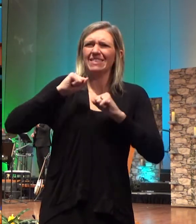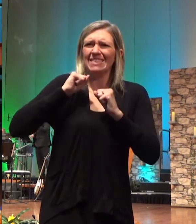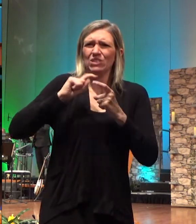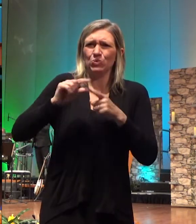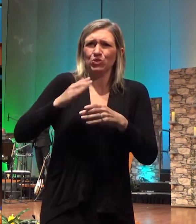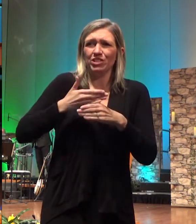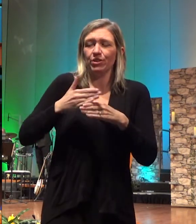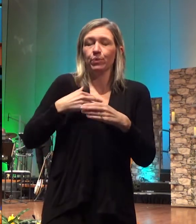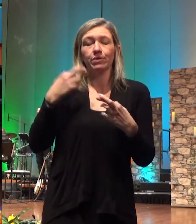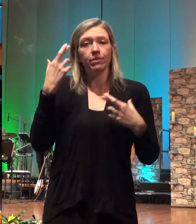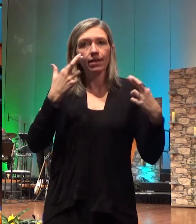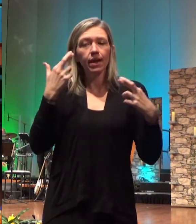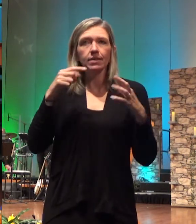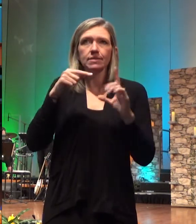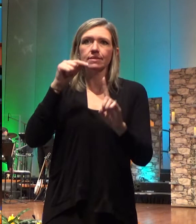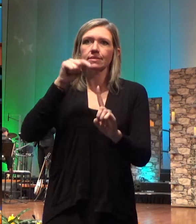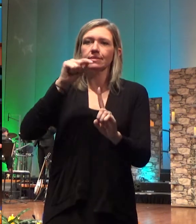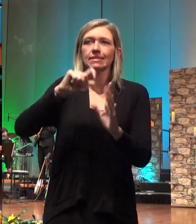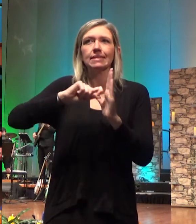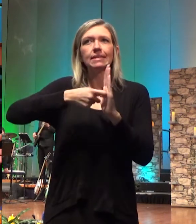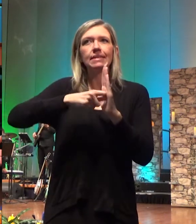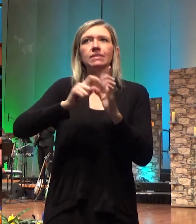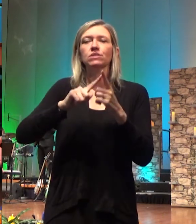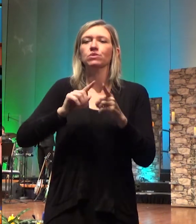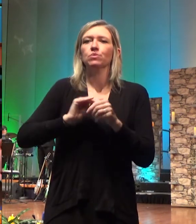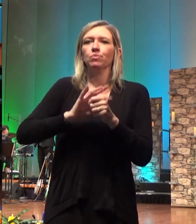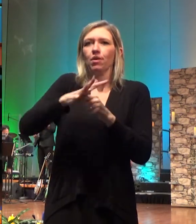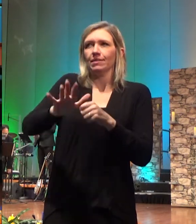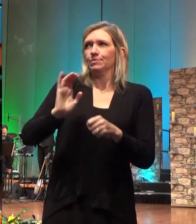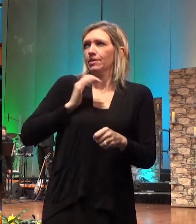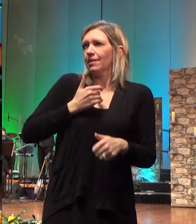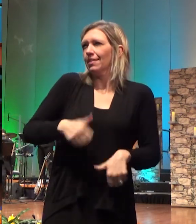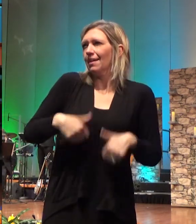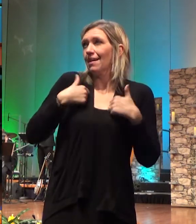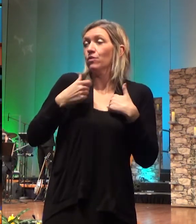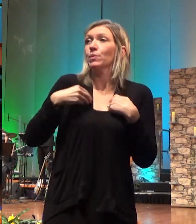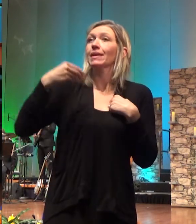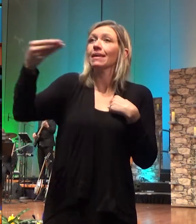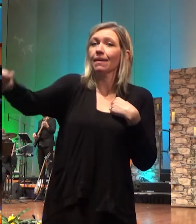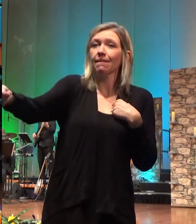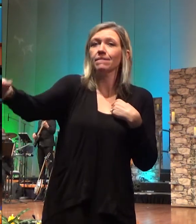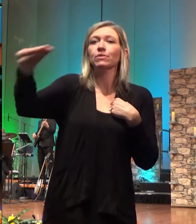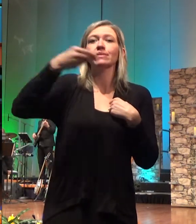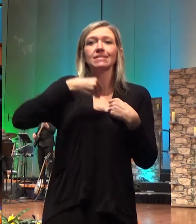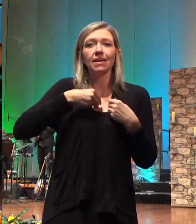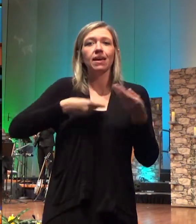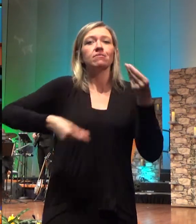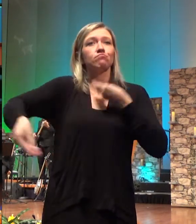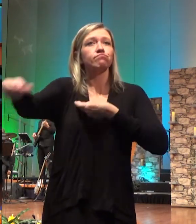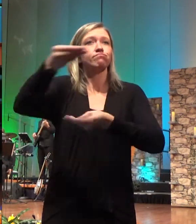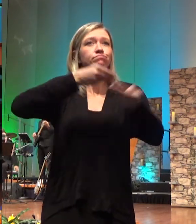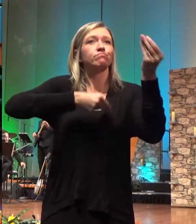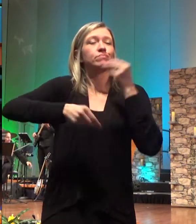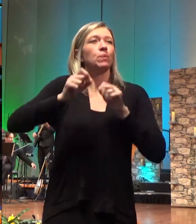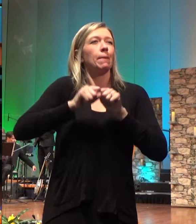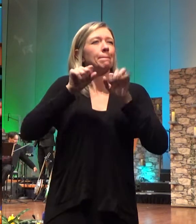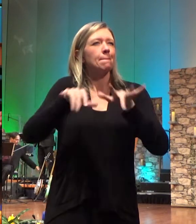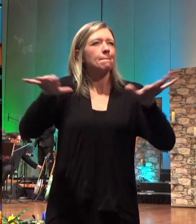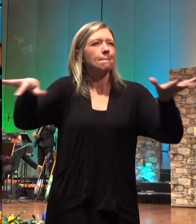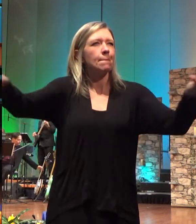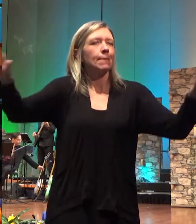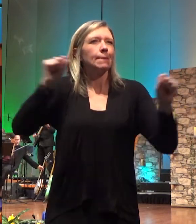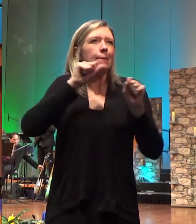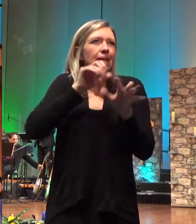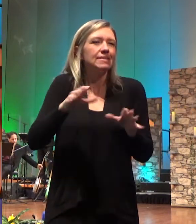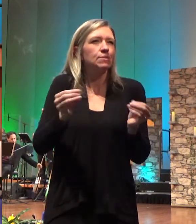it's the absolute key to prospering in every area of our life. For as we give, we receive. And when we put out these blessings and go to even higher